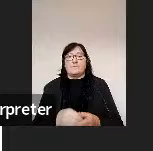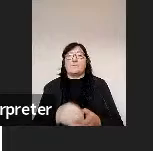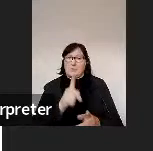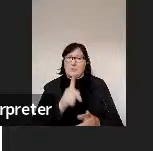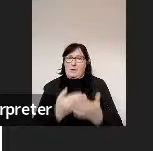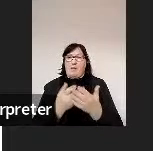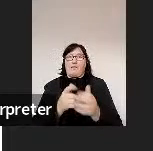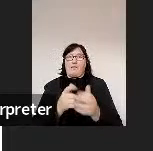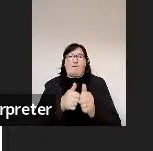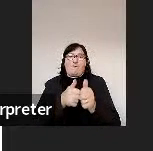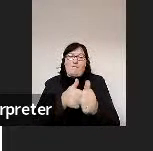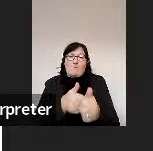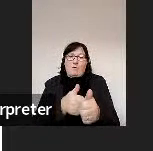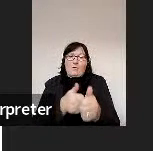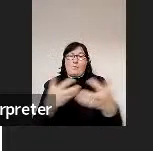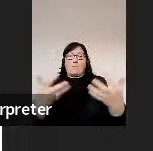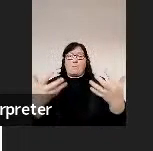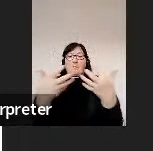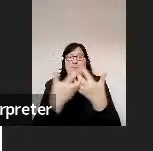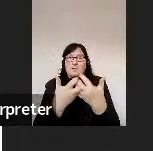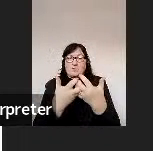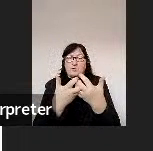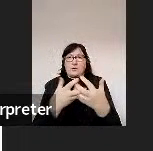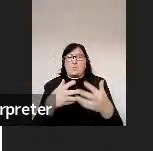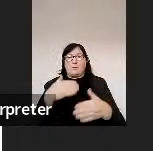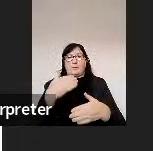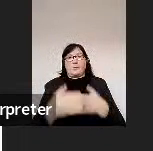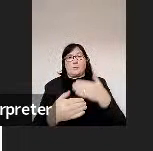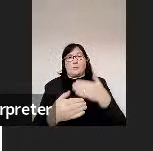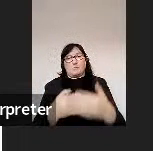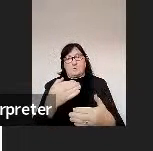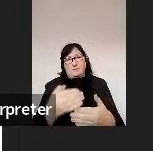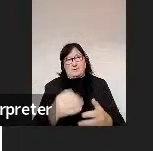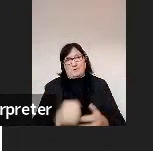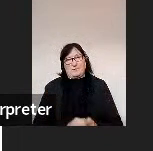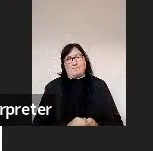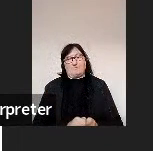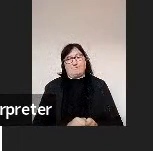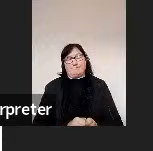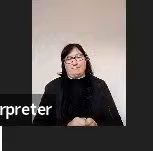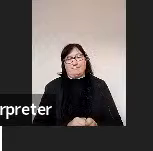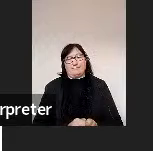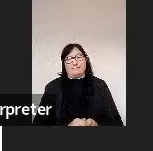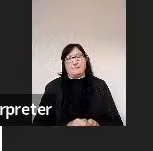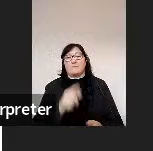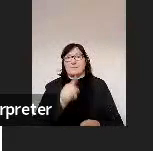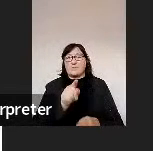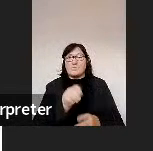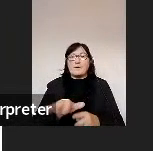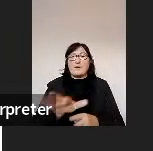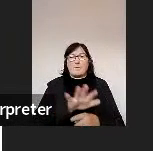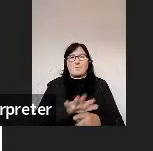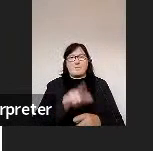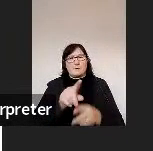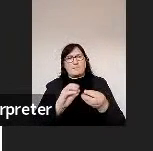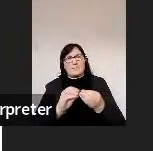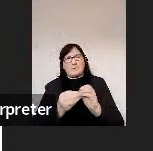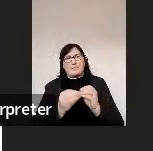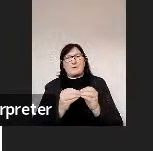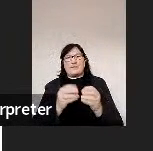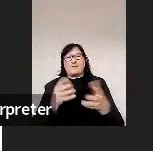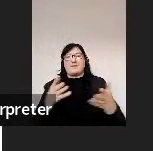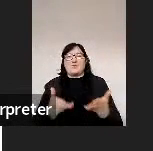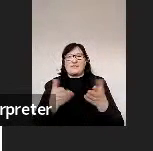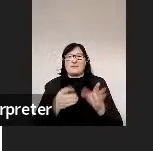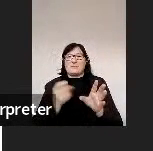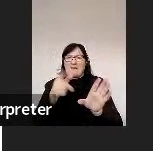process. Program Director, this is one of the areas that has been creating service failures in some of the cases